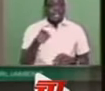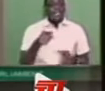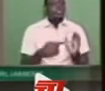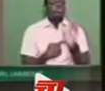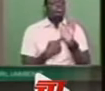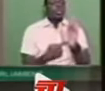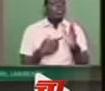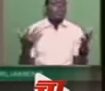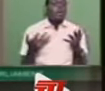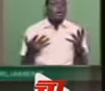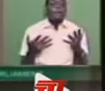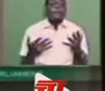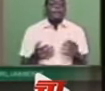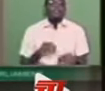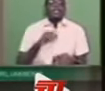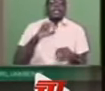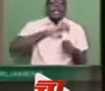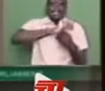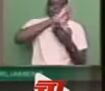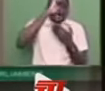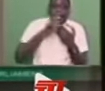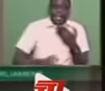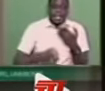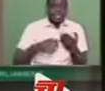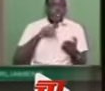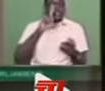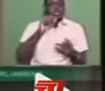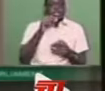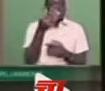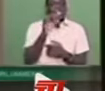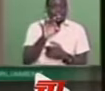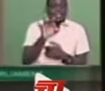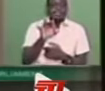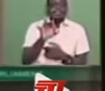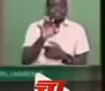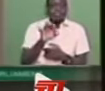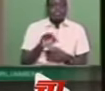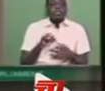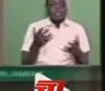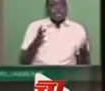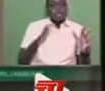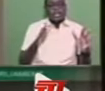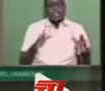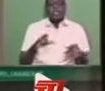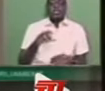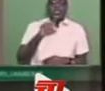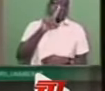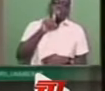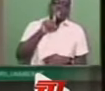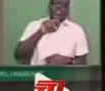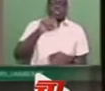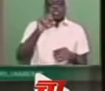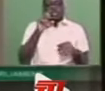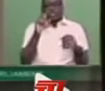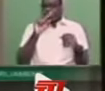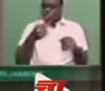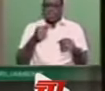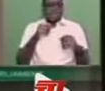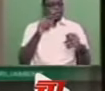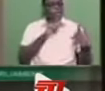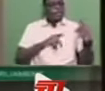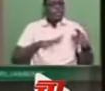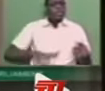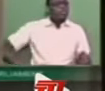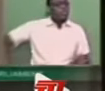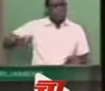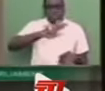2019, about 100,000 persons had lost their jobs under this government. Over